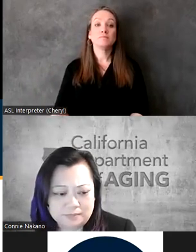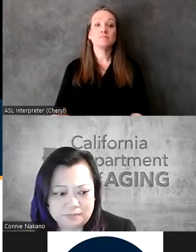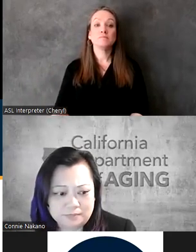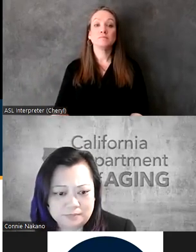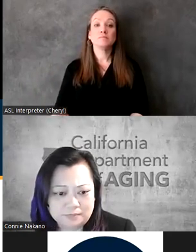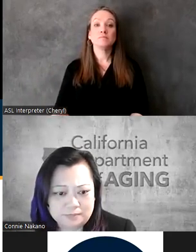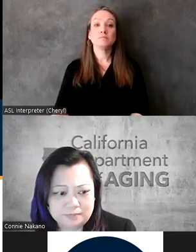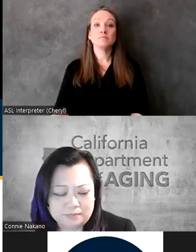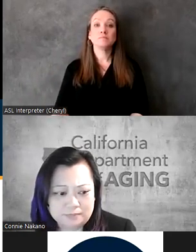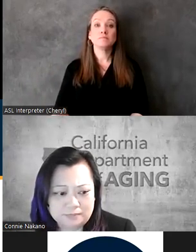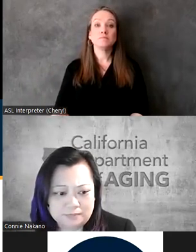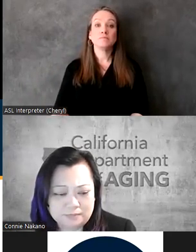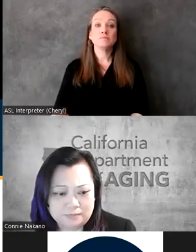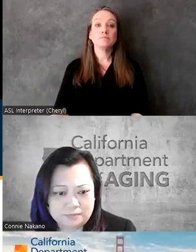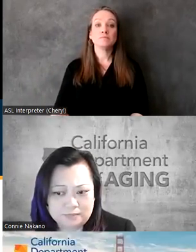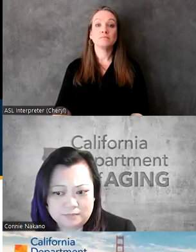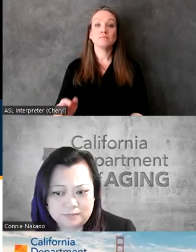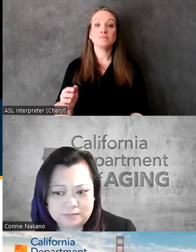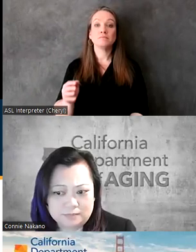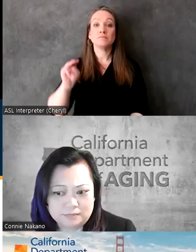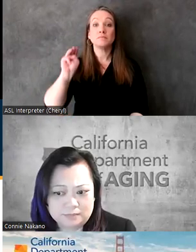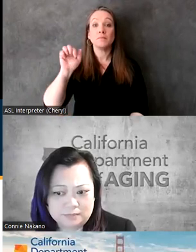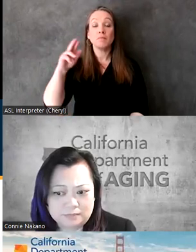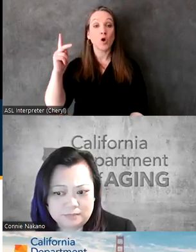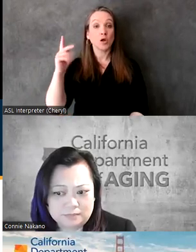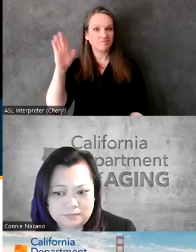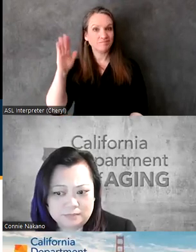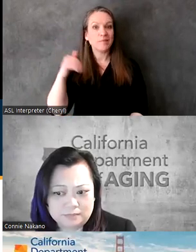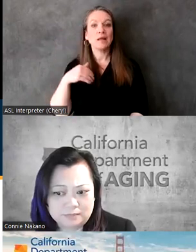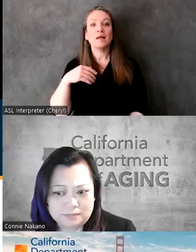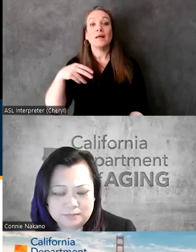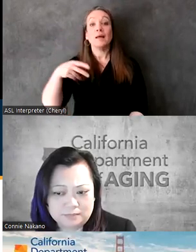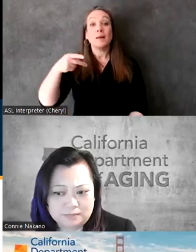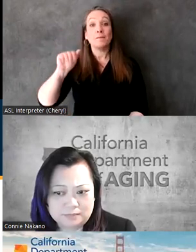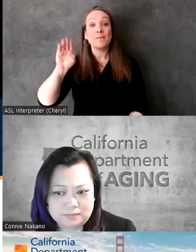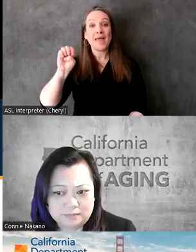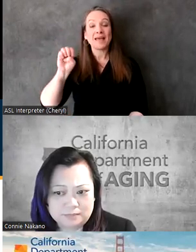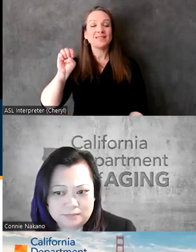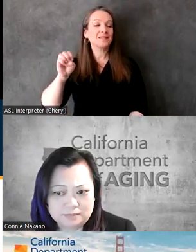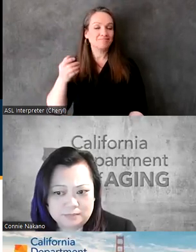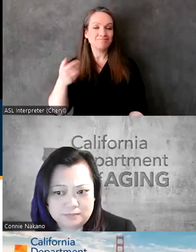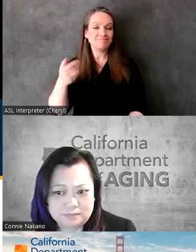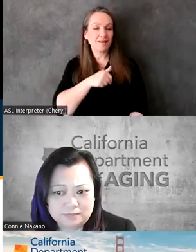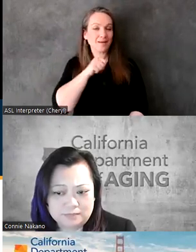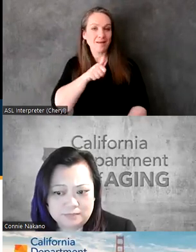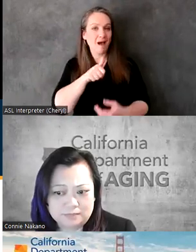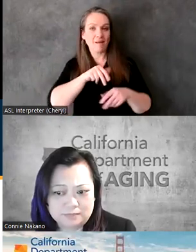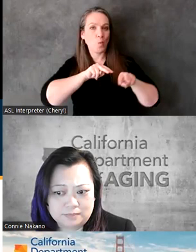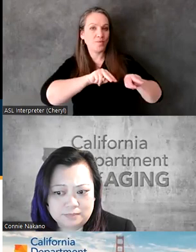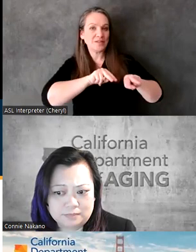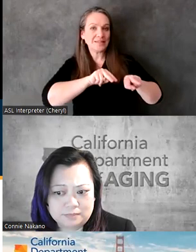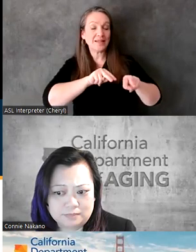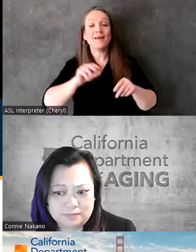So what I can say about PACE is that is not one of the programs that CDA oversees. That is housed